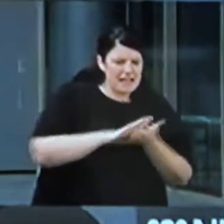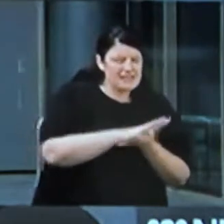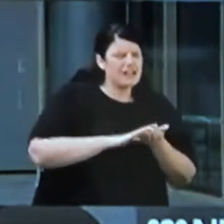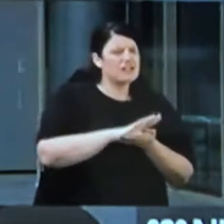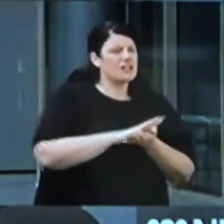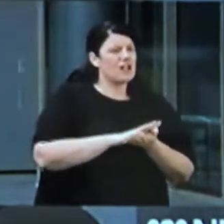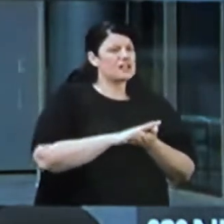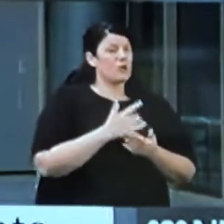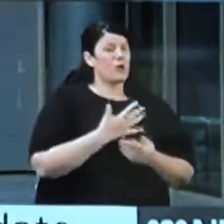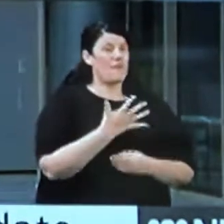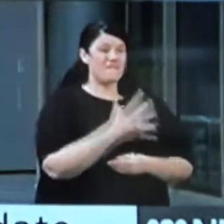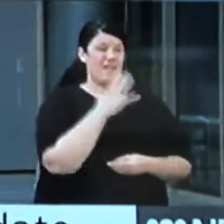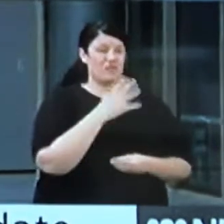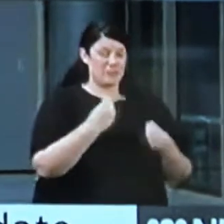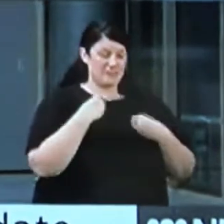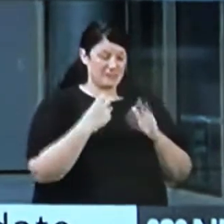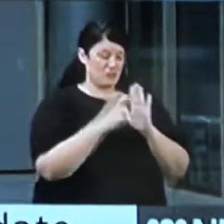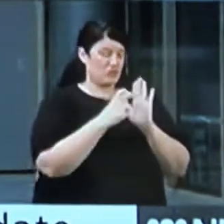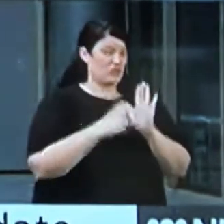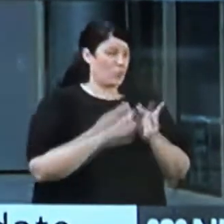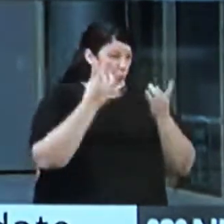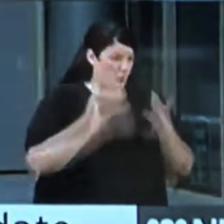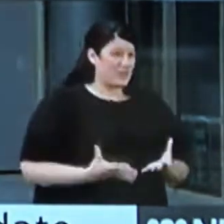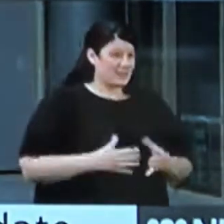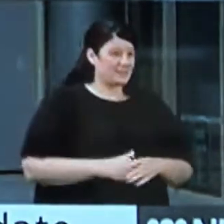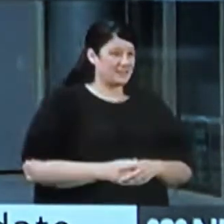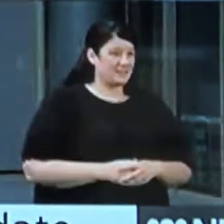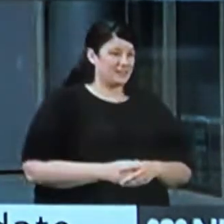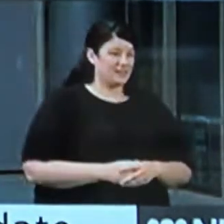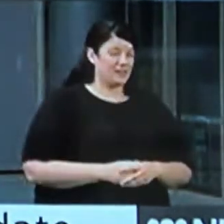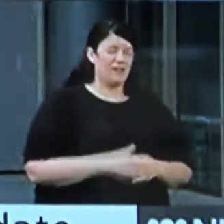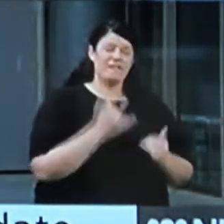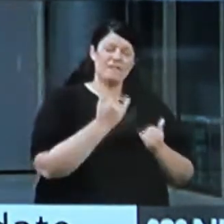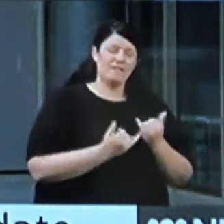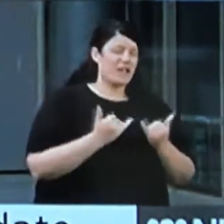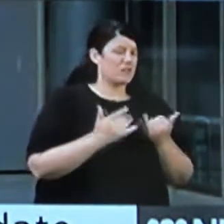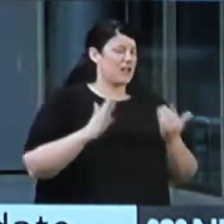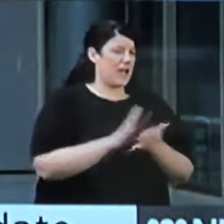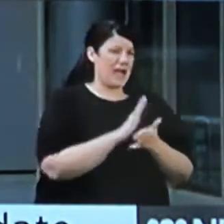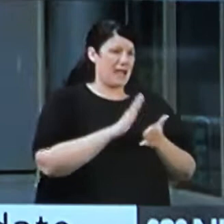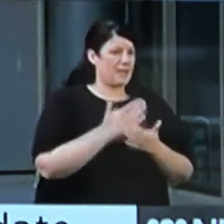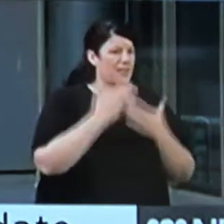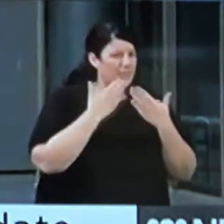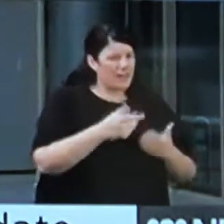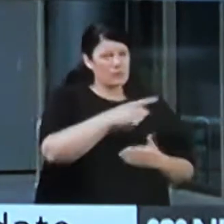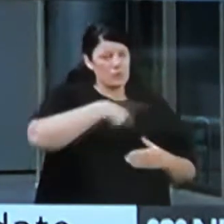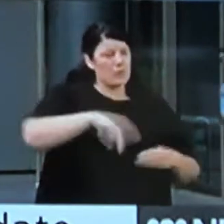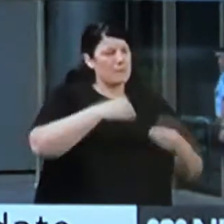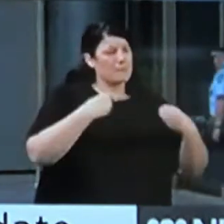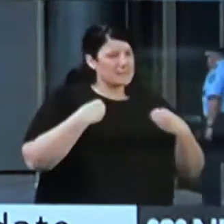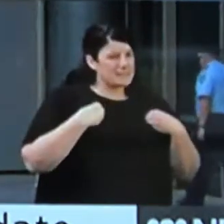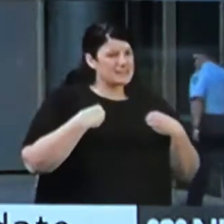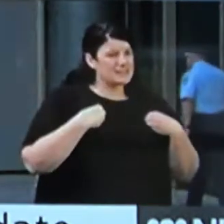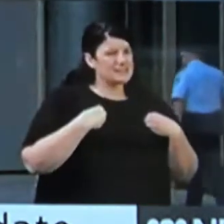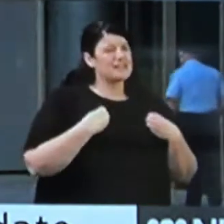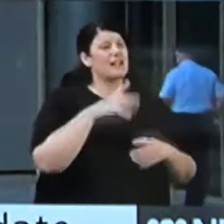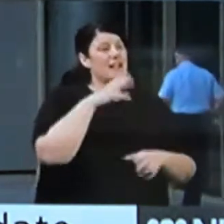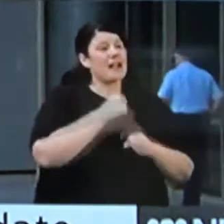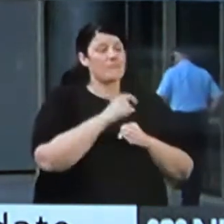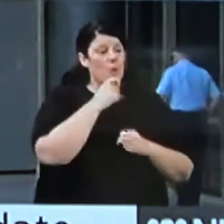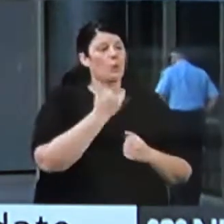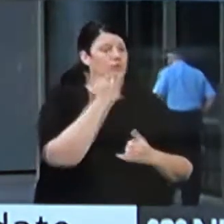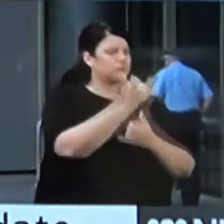over 500 businesses register already, and I'm really pleased with that. Thank you to each and every one of you. Our people will now follow